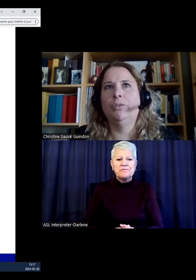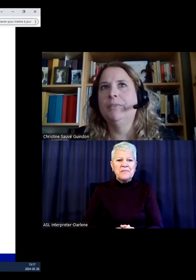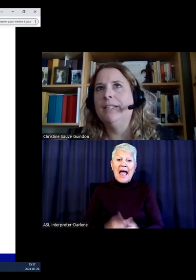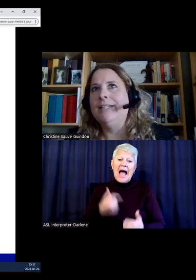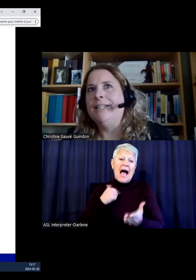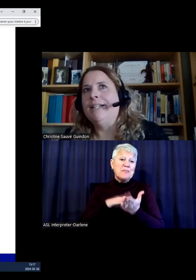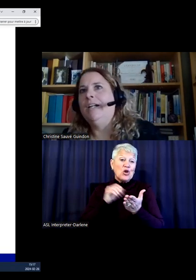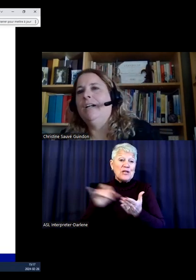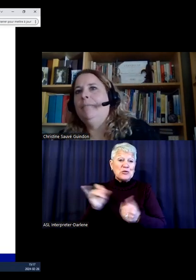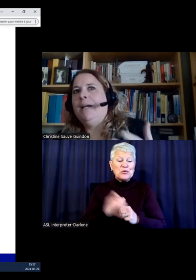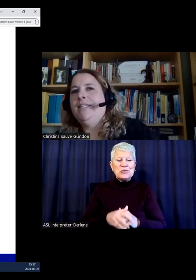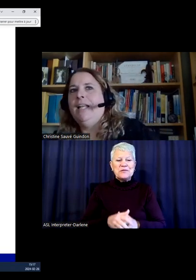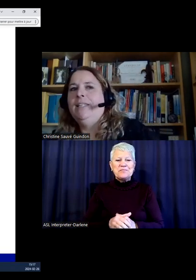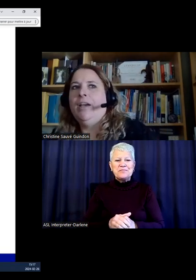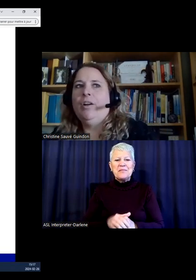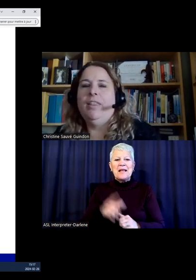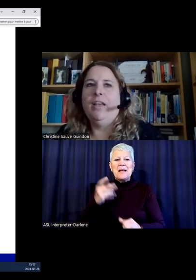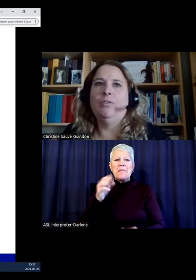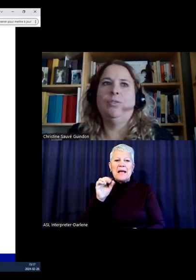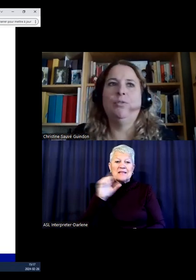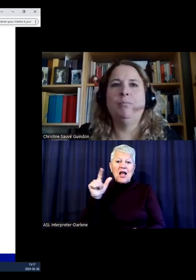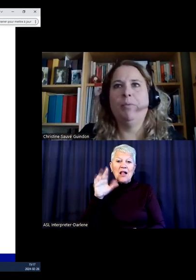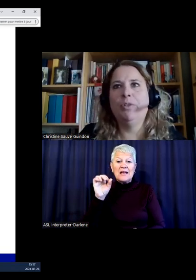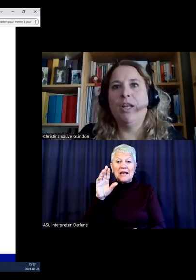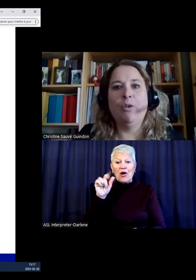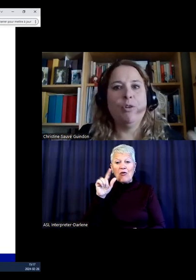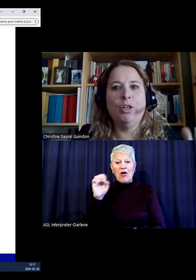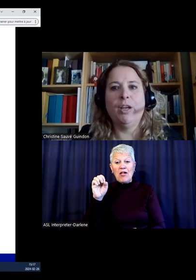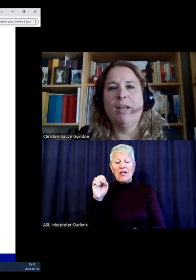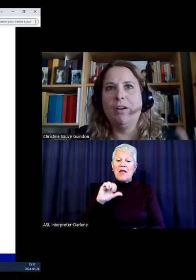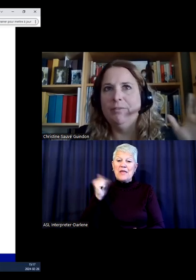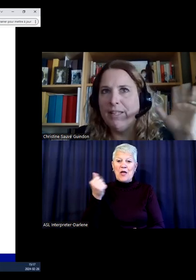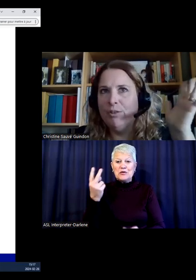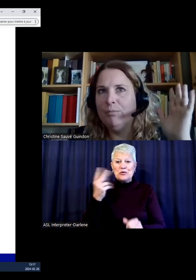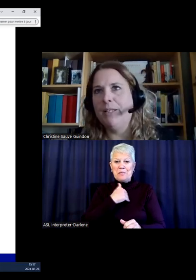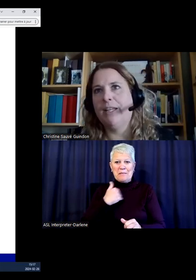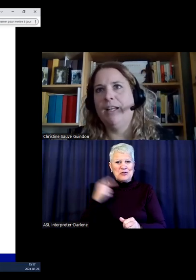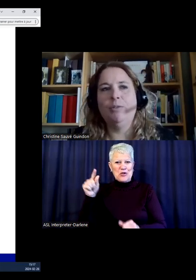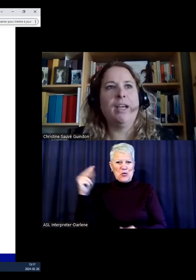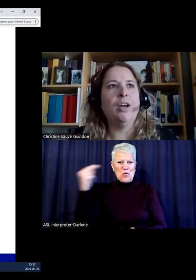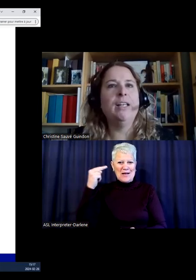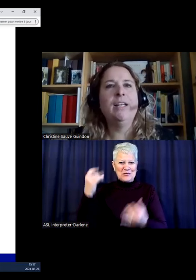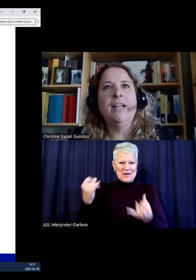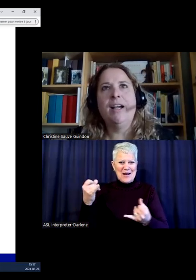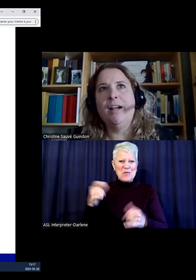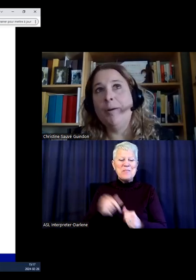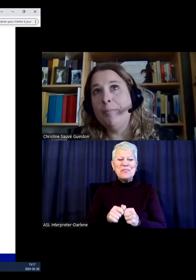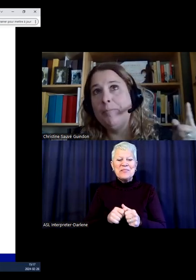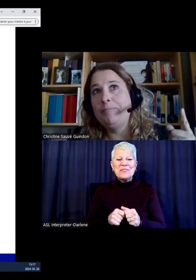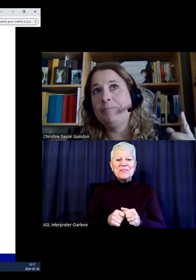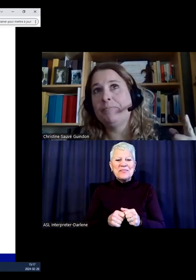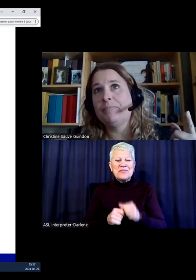learning too. Pascal and Carole, the other two members, I know they're looking right now. Salut Pascal, hello Carole.